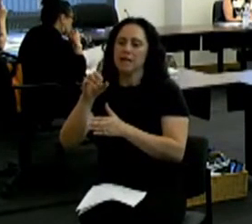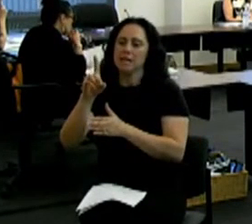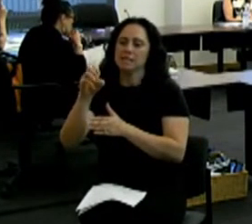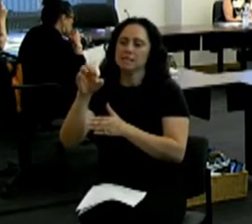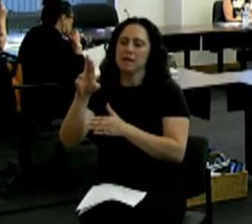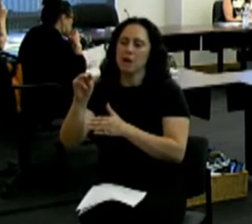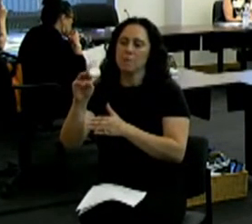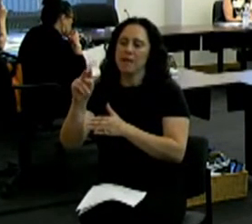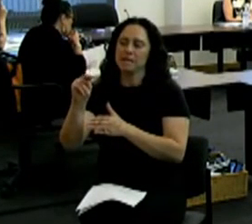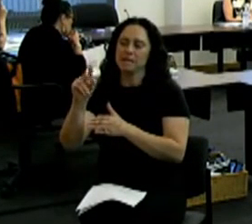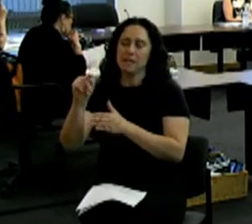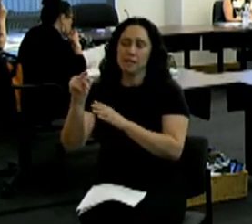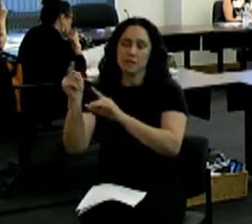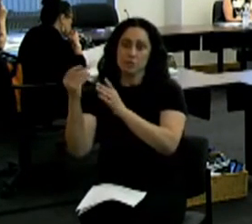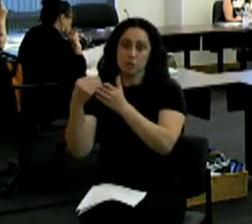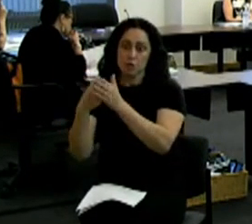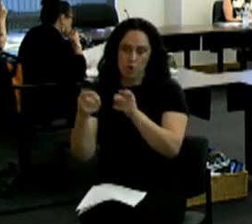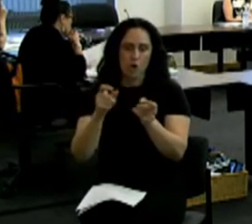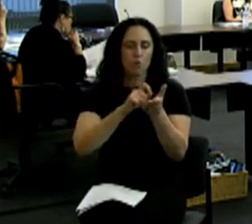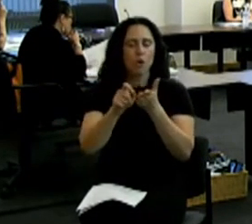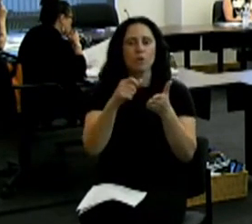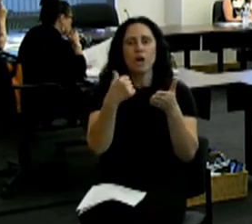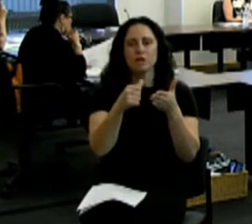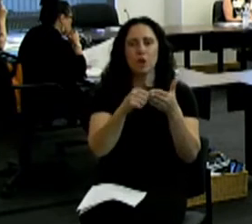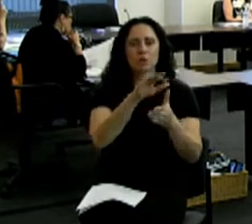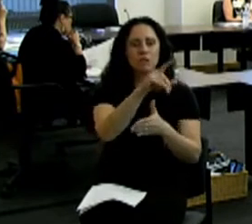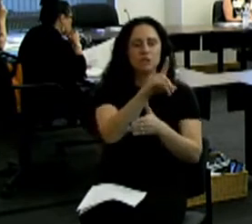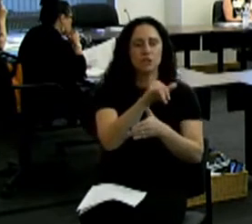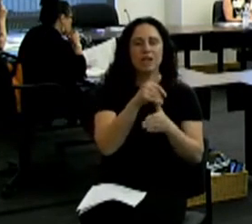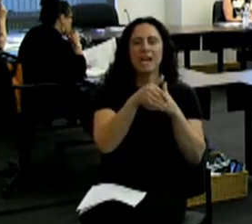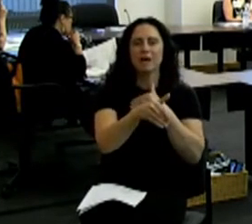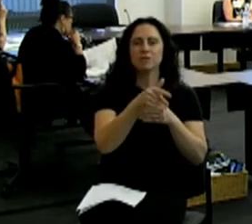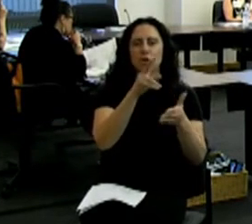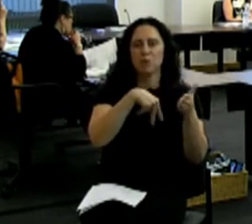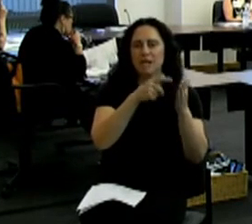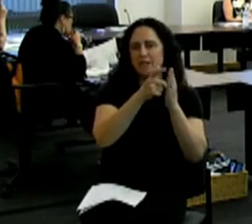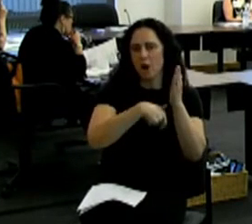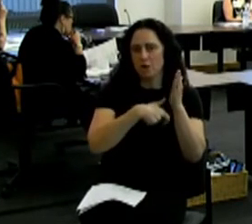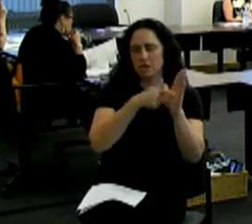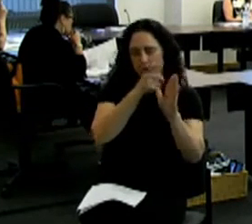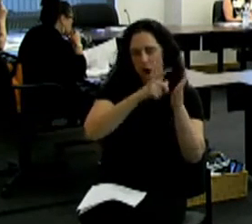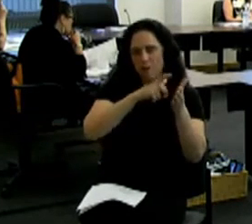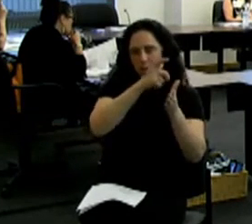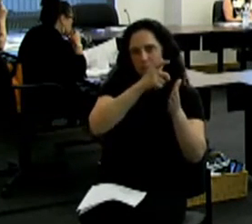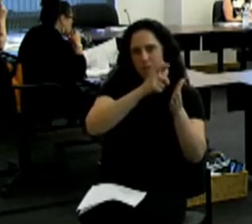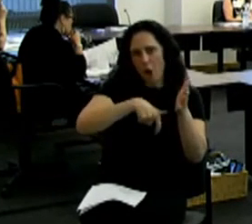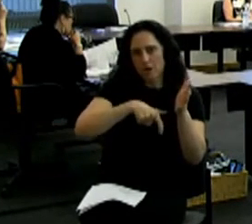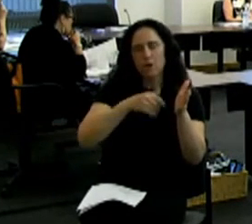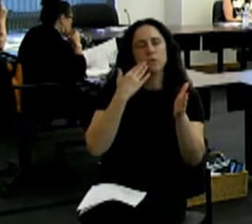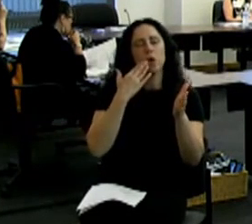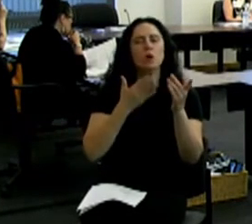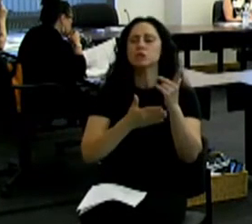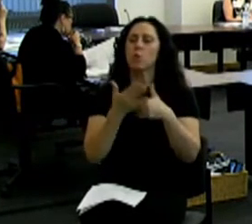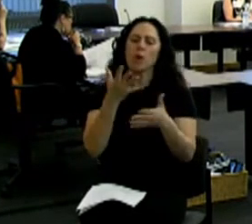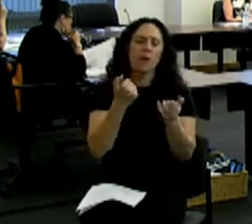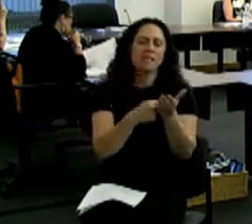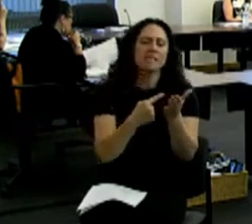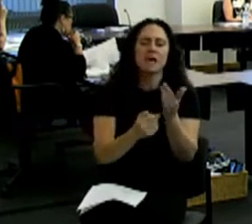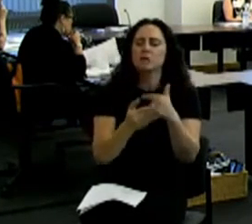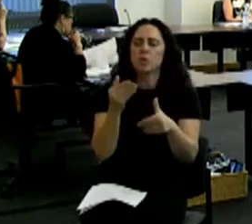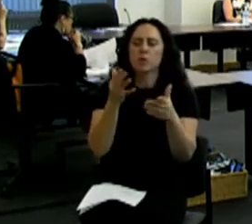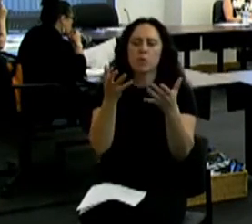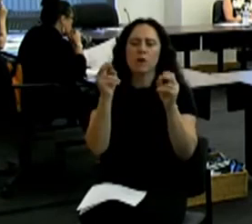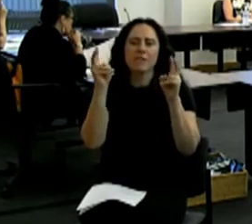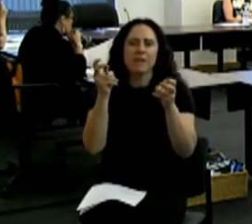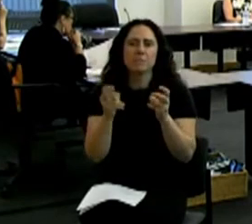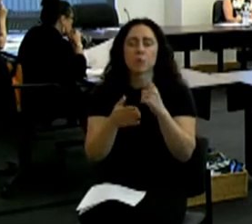Judy after reading the article. So we think about what do we want on the cover? What do we want the themes? What is going to